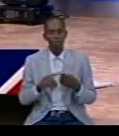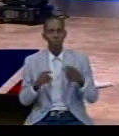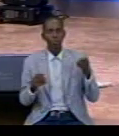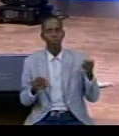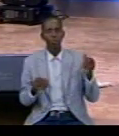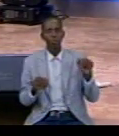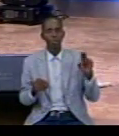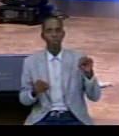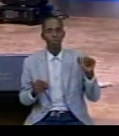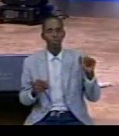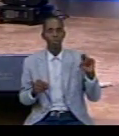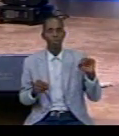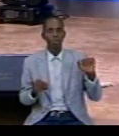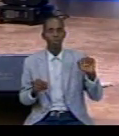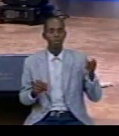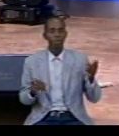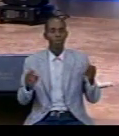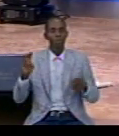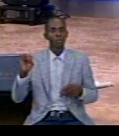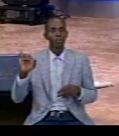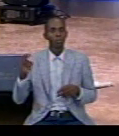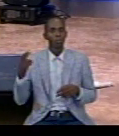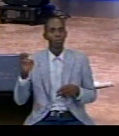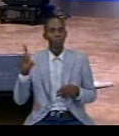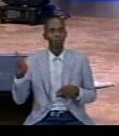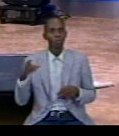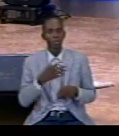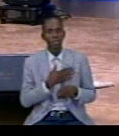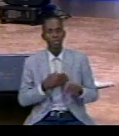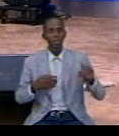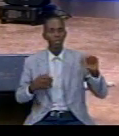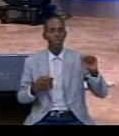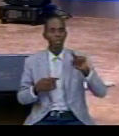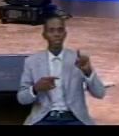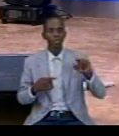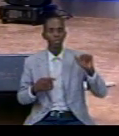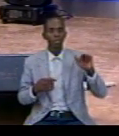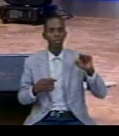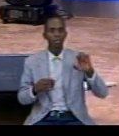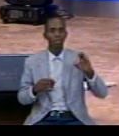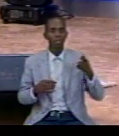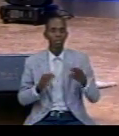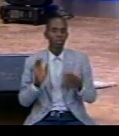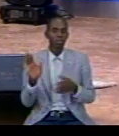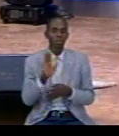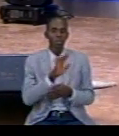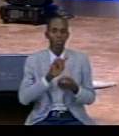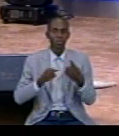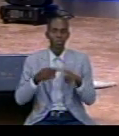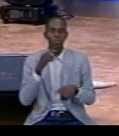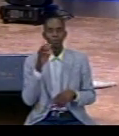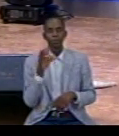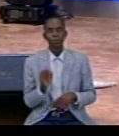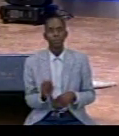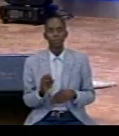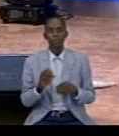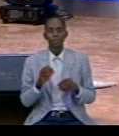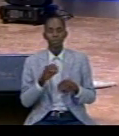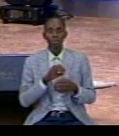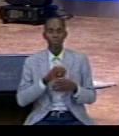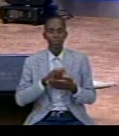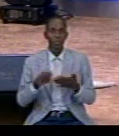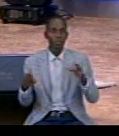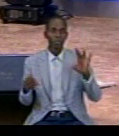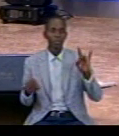known to Ananiah, Mishael, and Azariah, his companions, his friends. Now verse